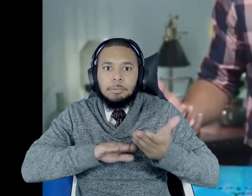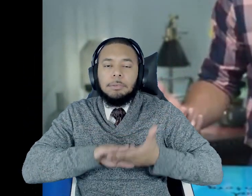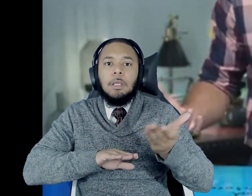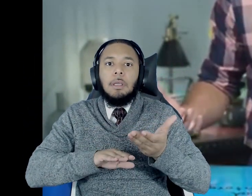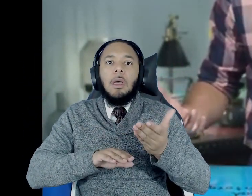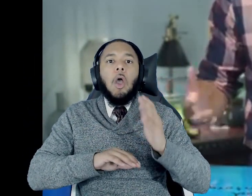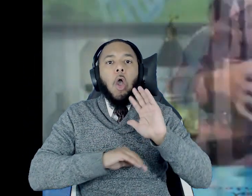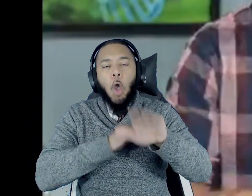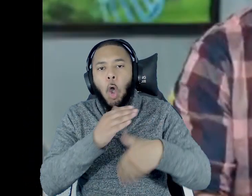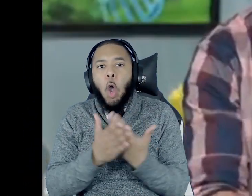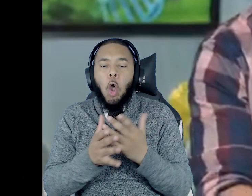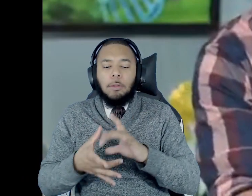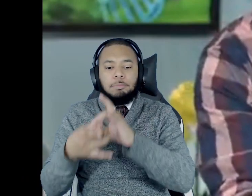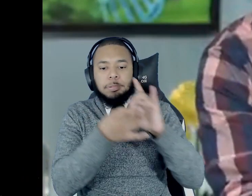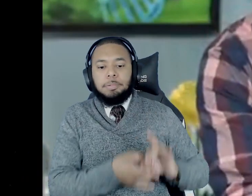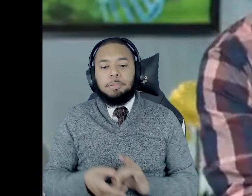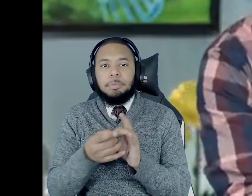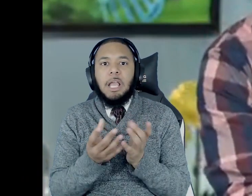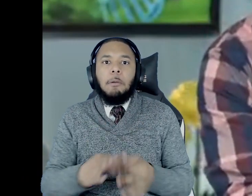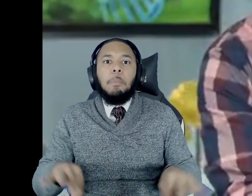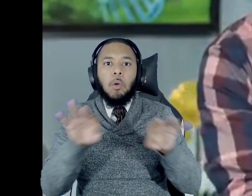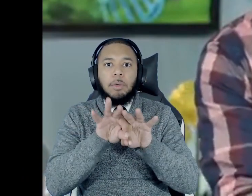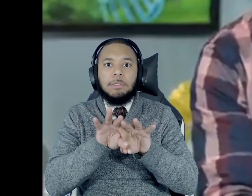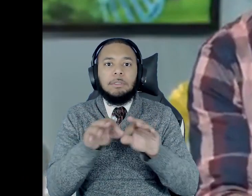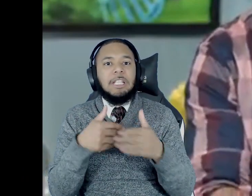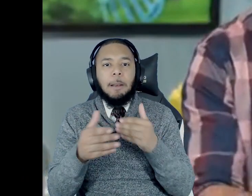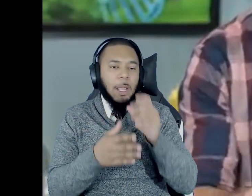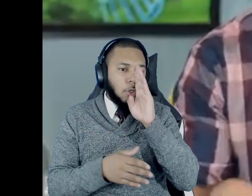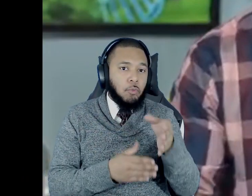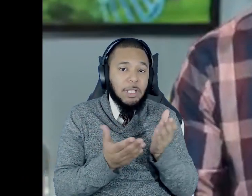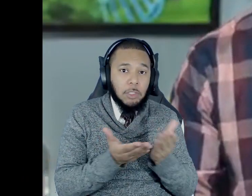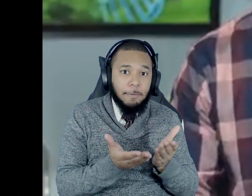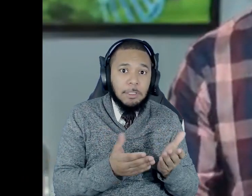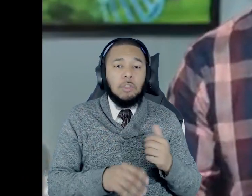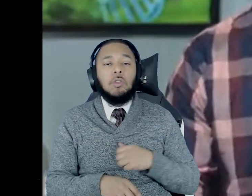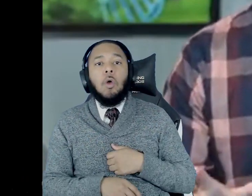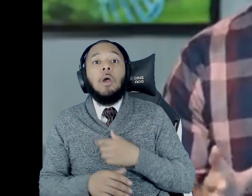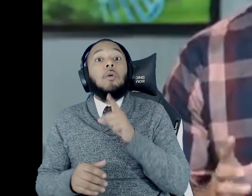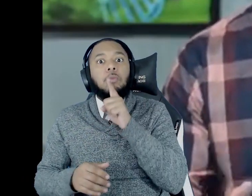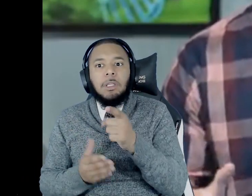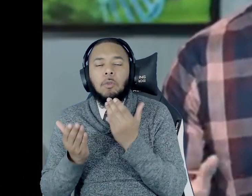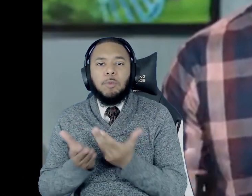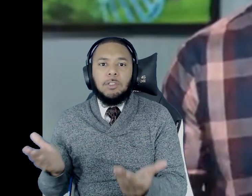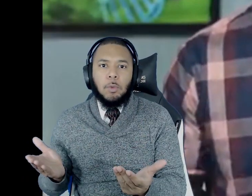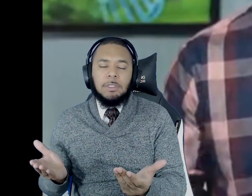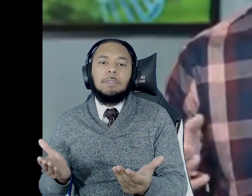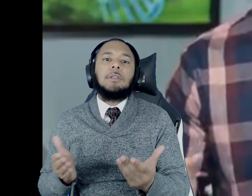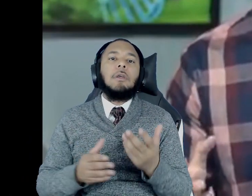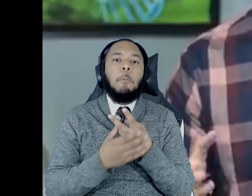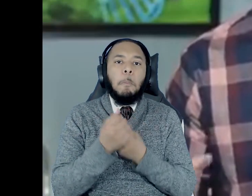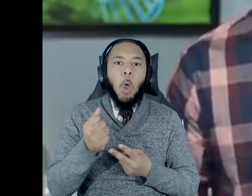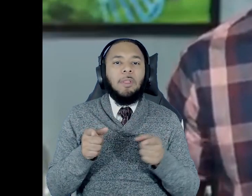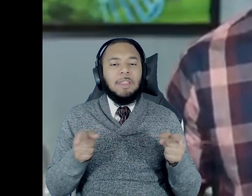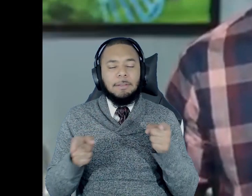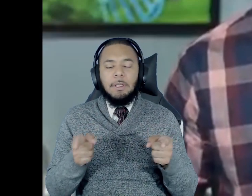things are really important. So whether it's direct services or actual resources, both